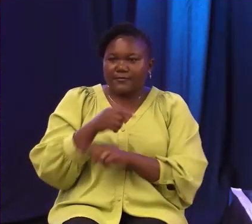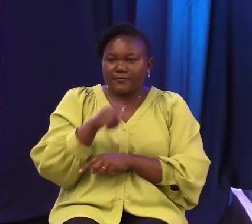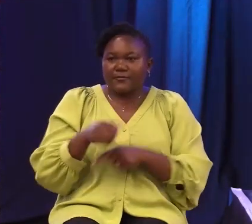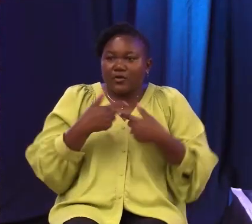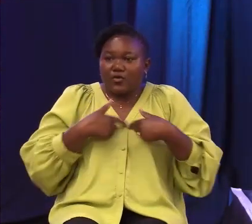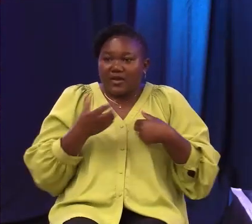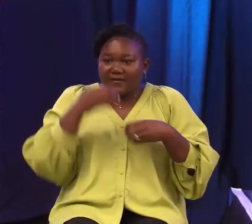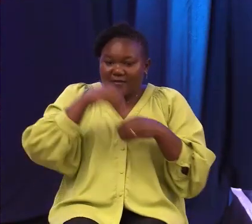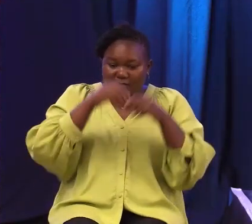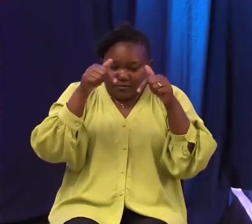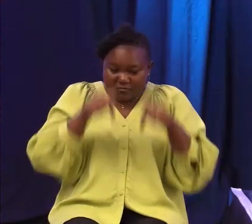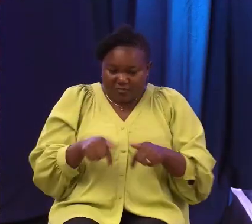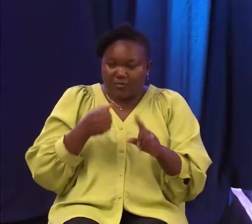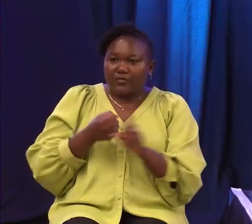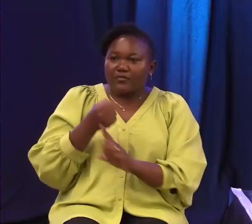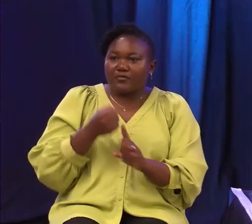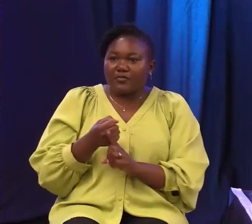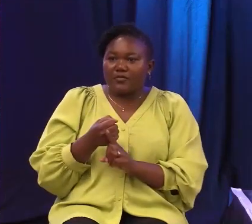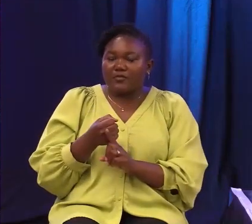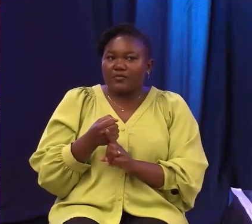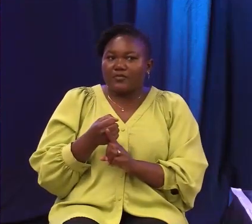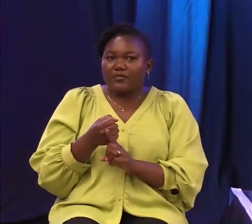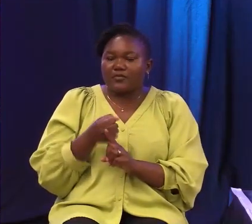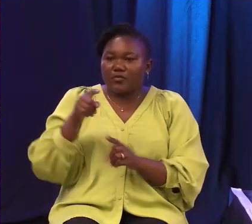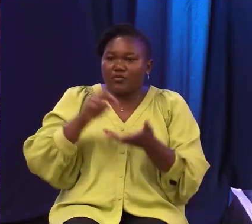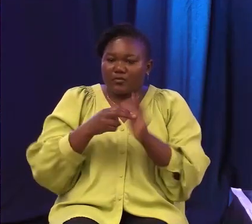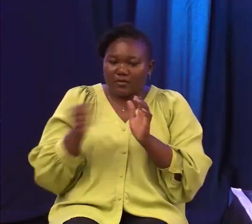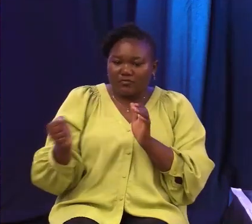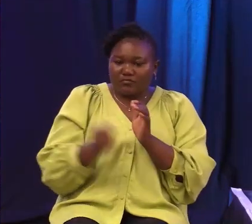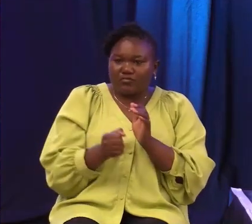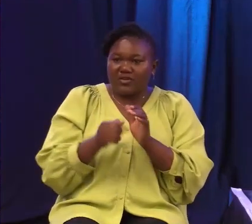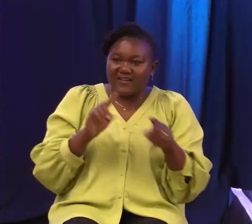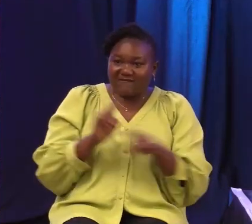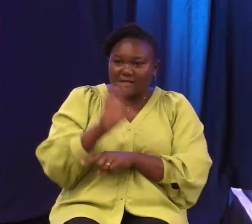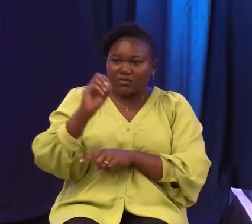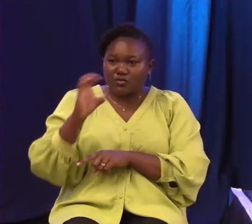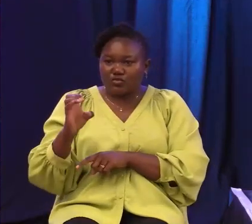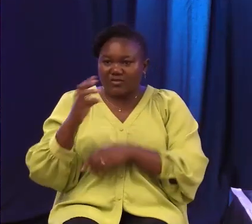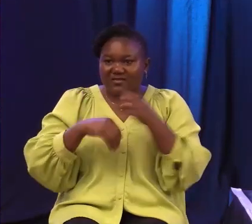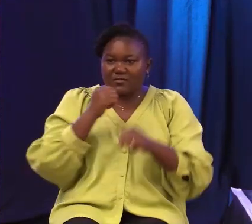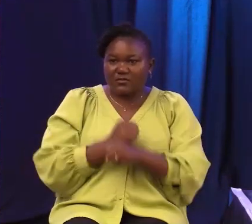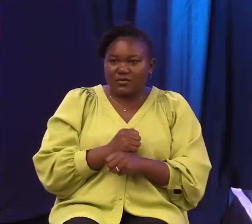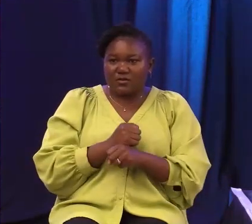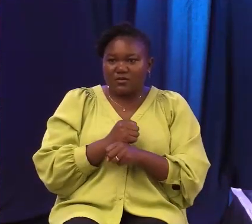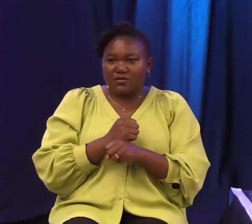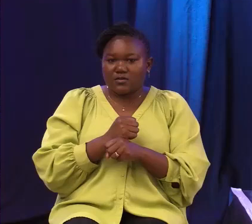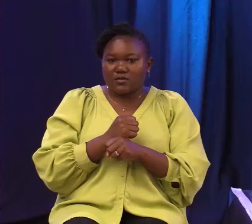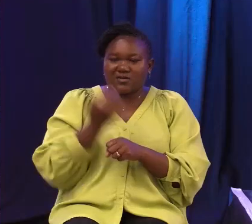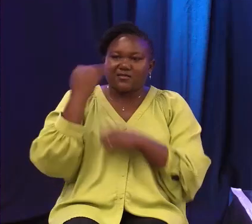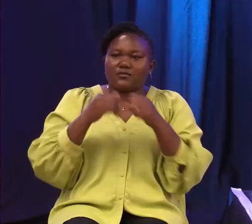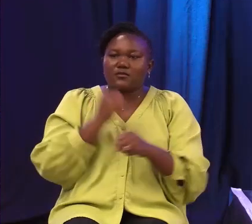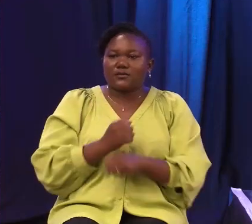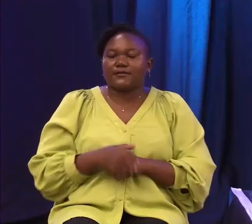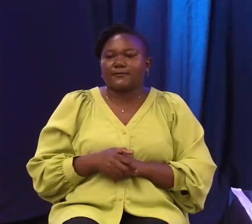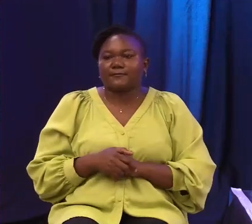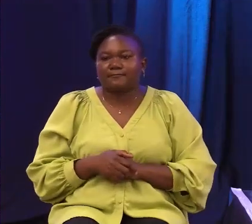our current advocate, of whom was appointed on the 1st of October 2022, Advocate Heather